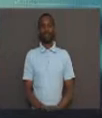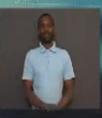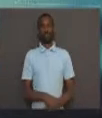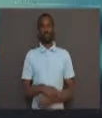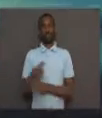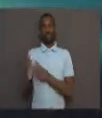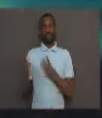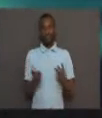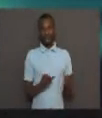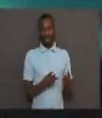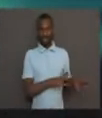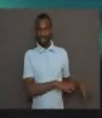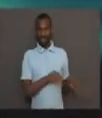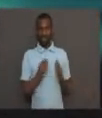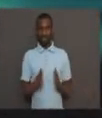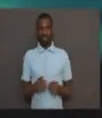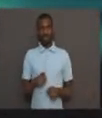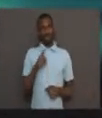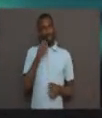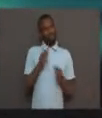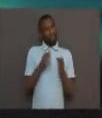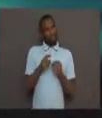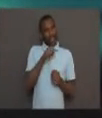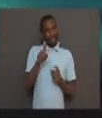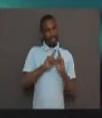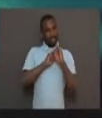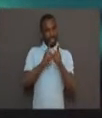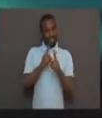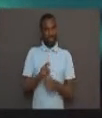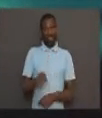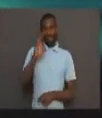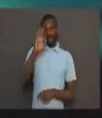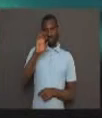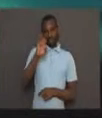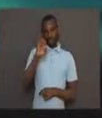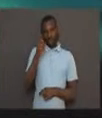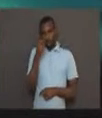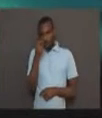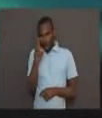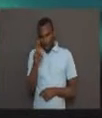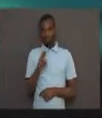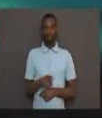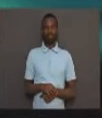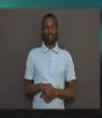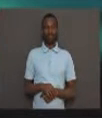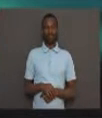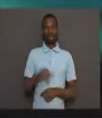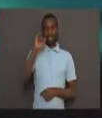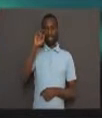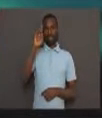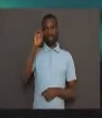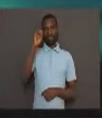Welcome back, students. If you answered iron or Fe, you